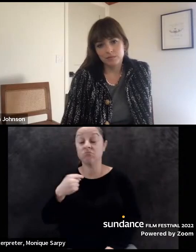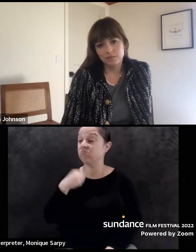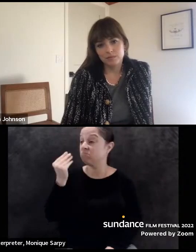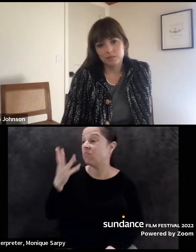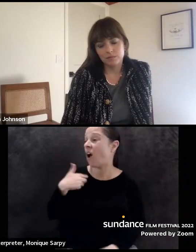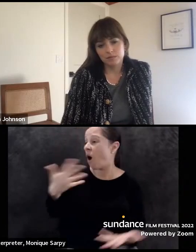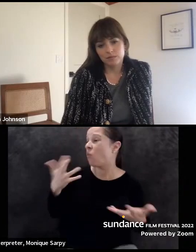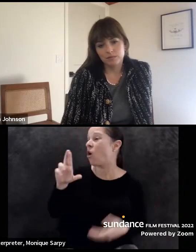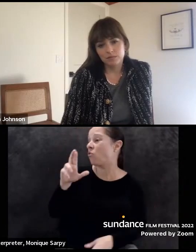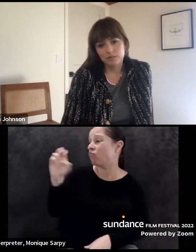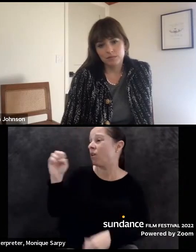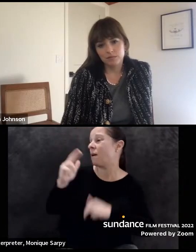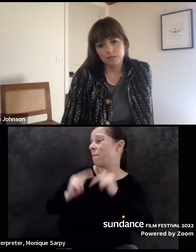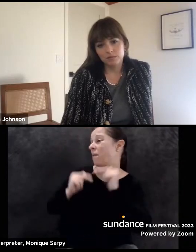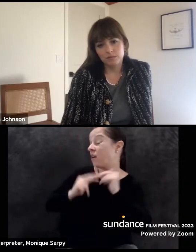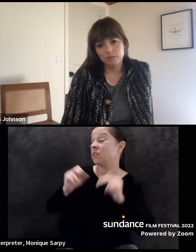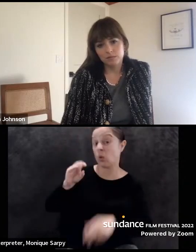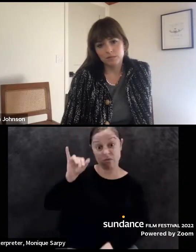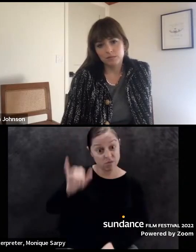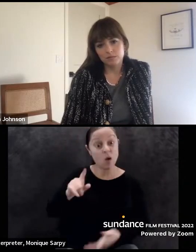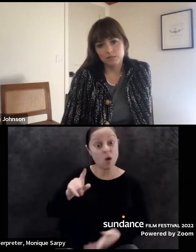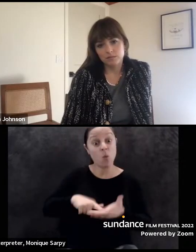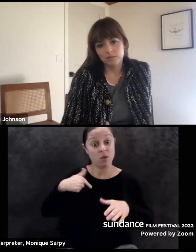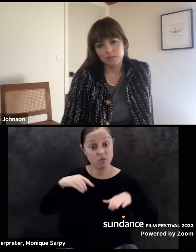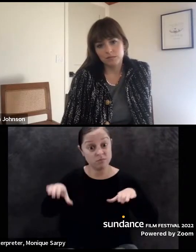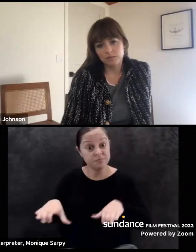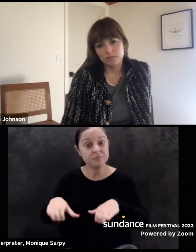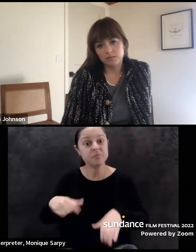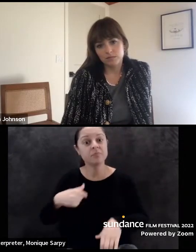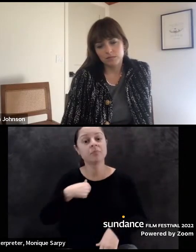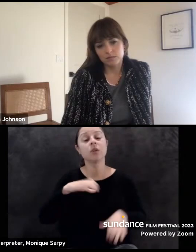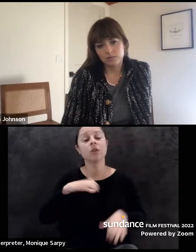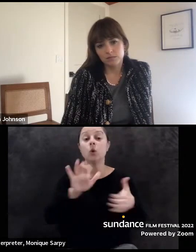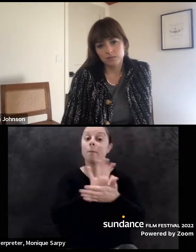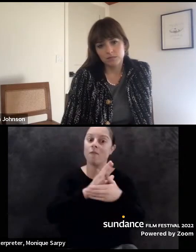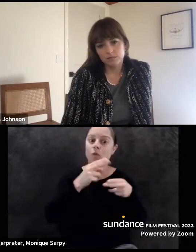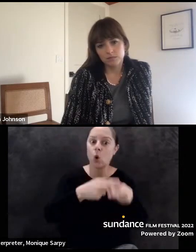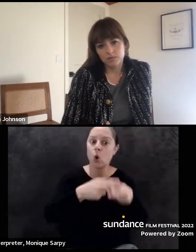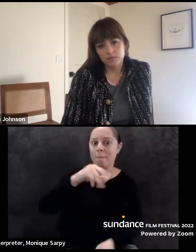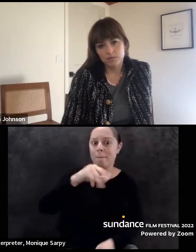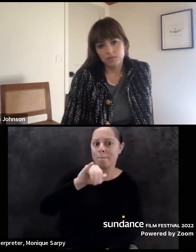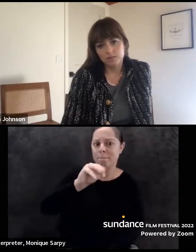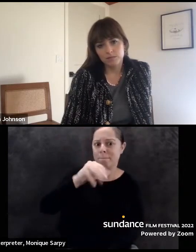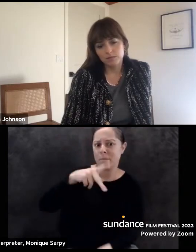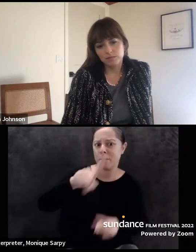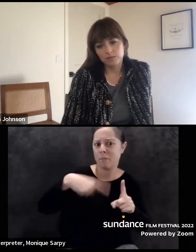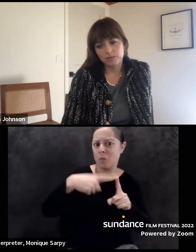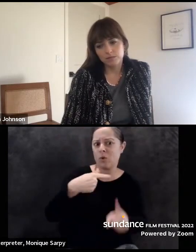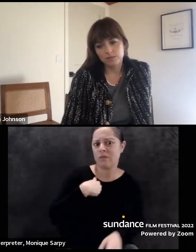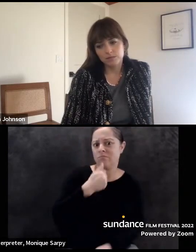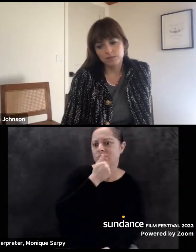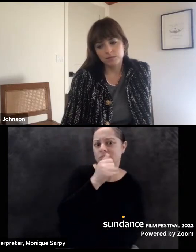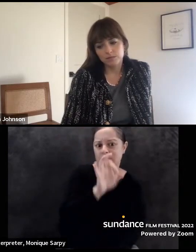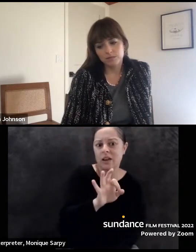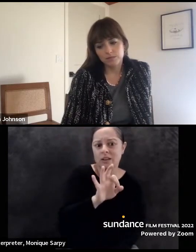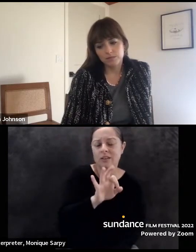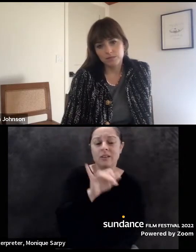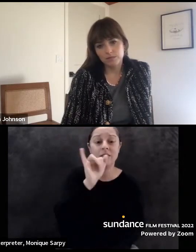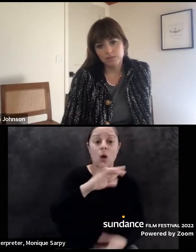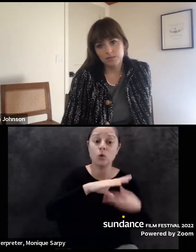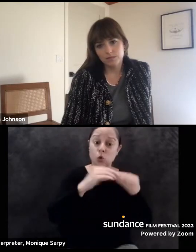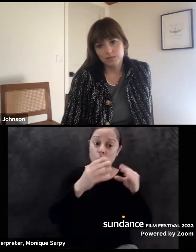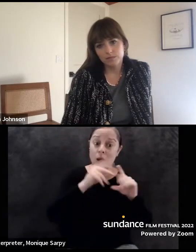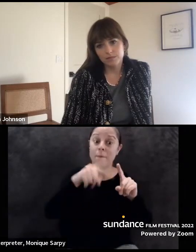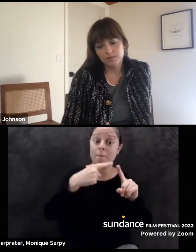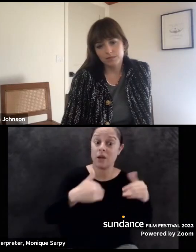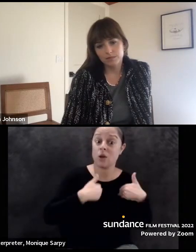lot of it came from, obviously, like I said, I did a movie called Pimp when I was 19. That was like a story about a young